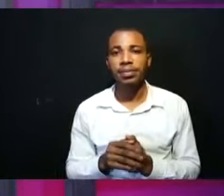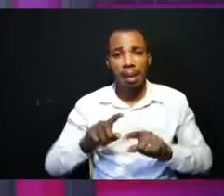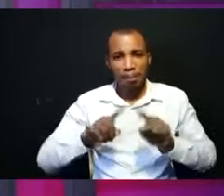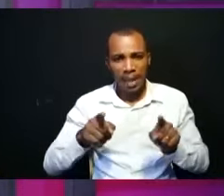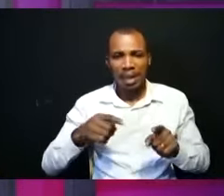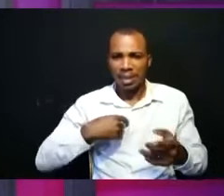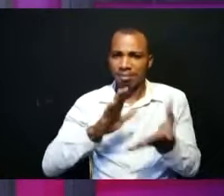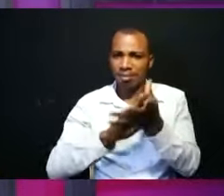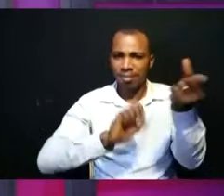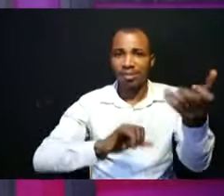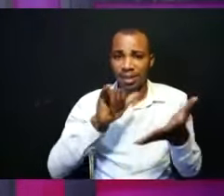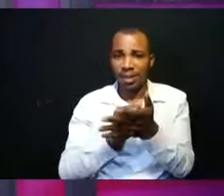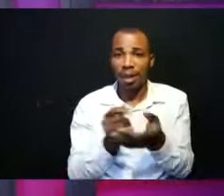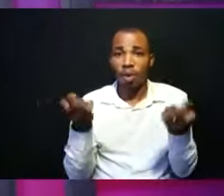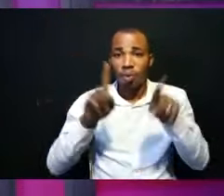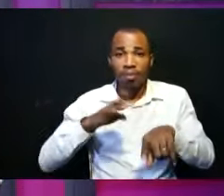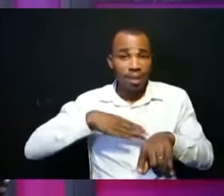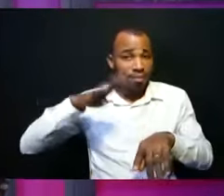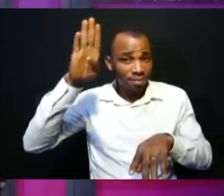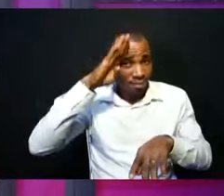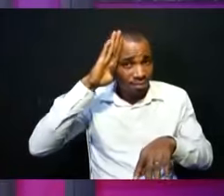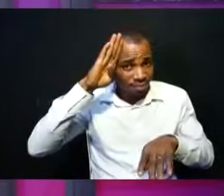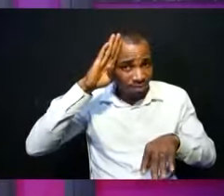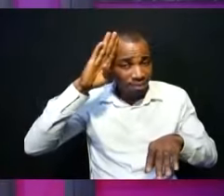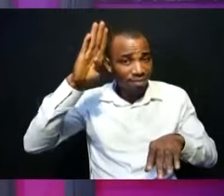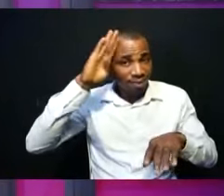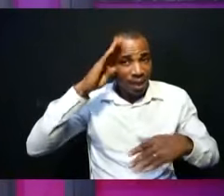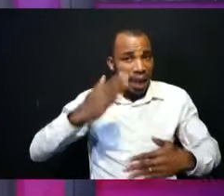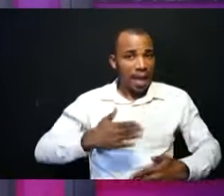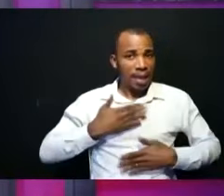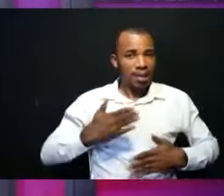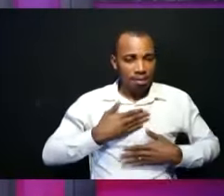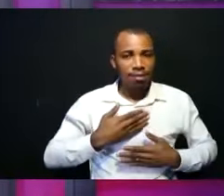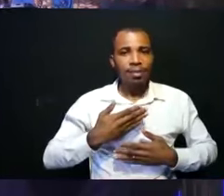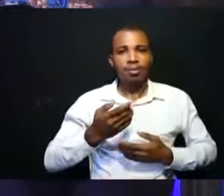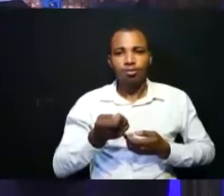But I do believe that a cheerful mental attitude helps the body fight